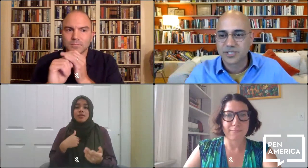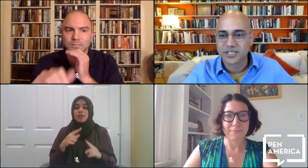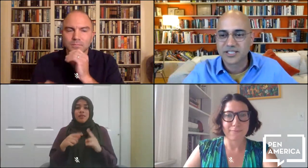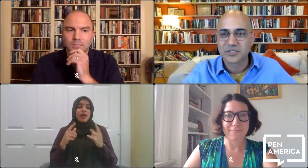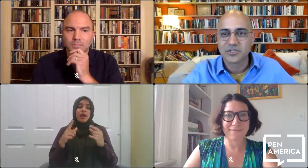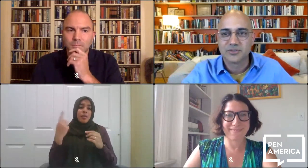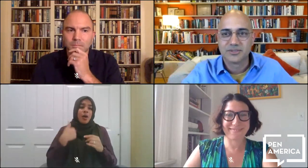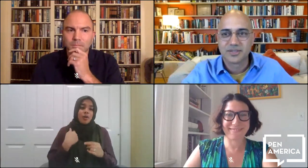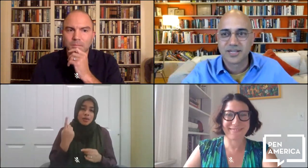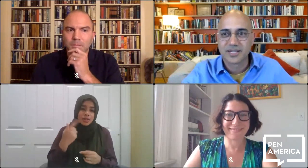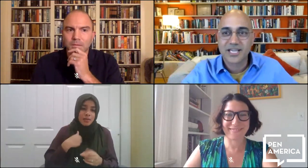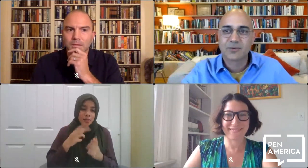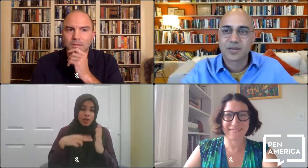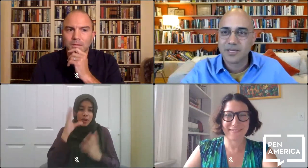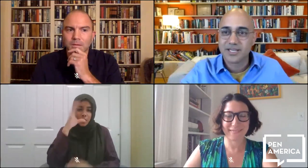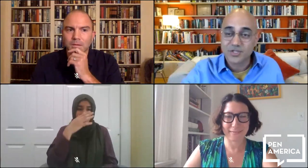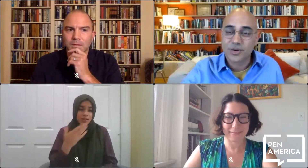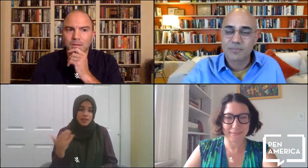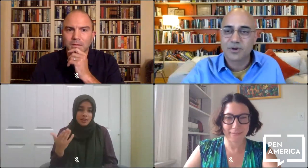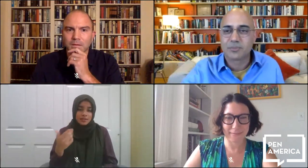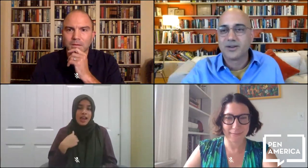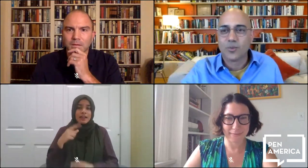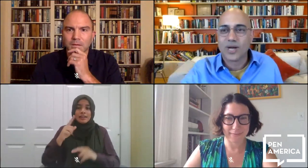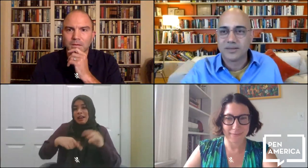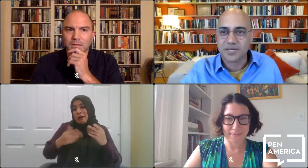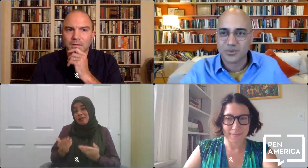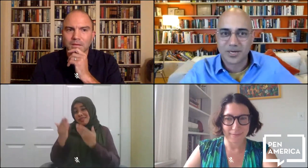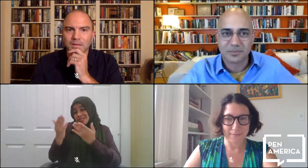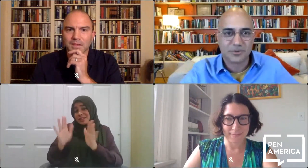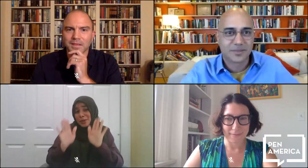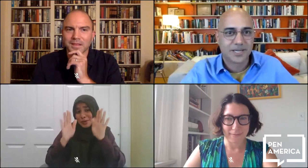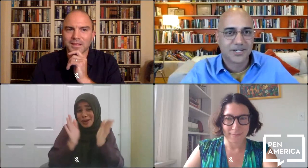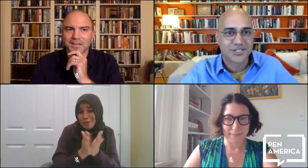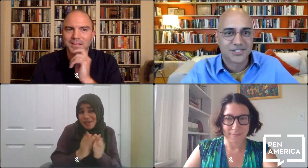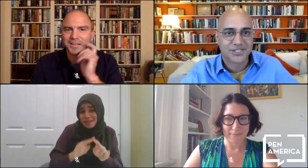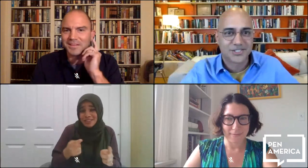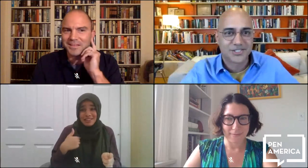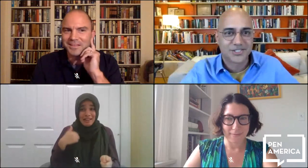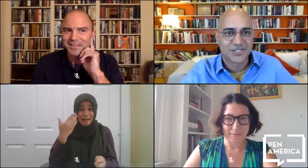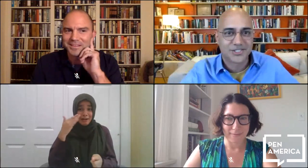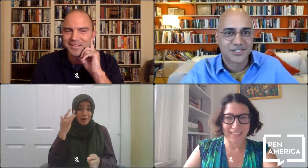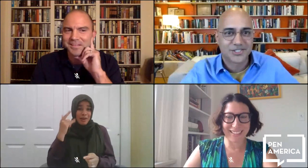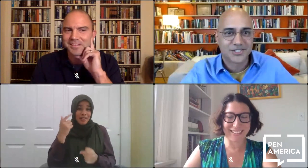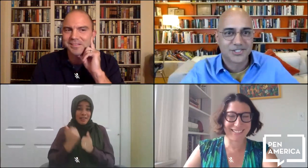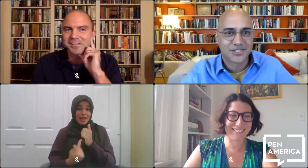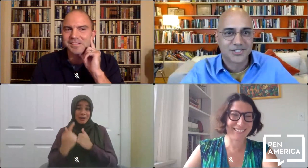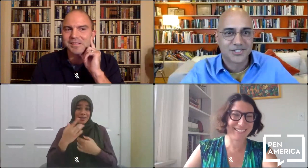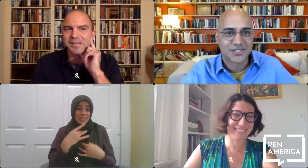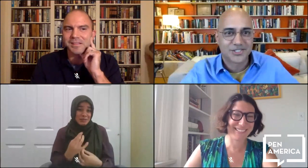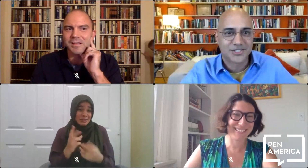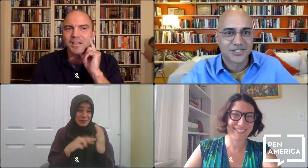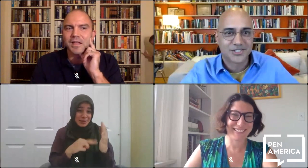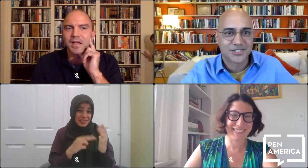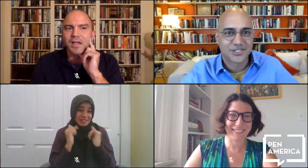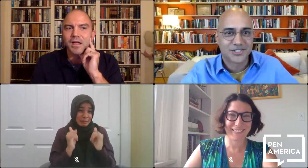stuff like that. So I can't recommend it. It's a great book, but I don't know why anybody would want to be reading about Augustus. So.